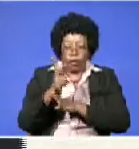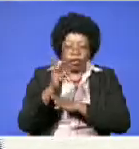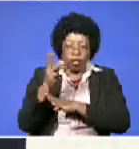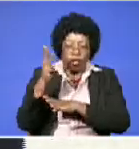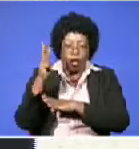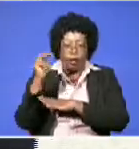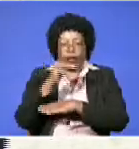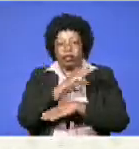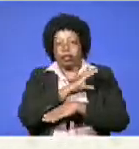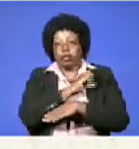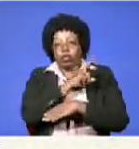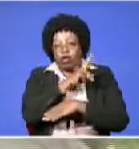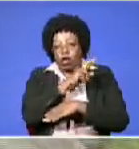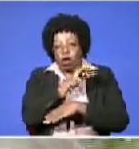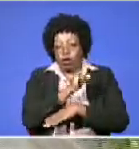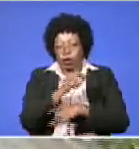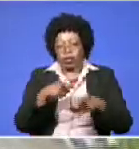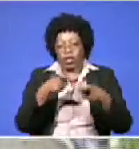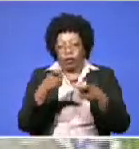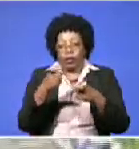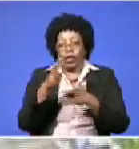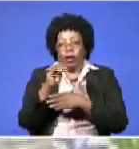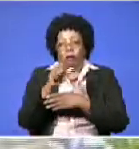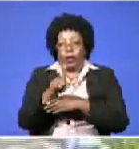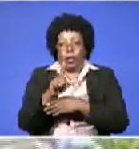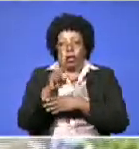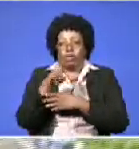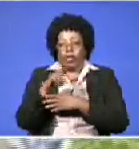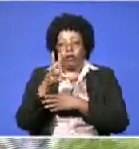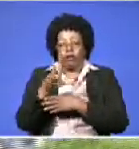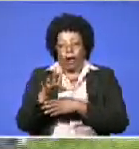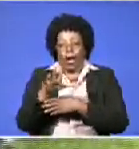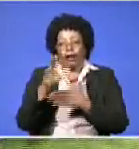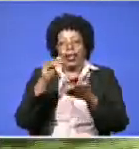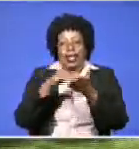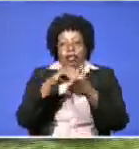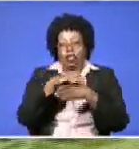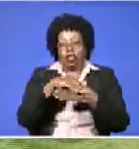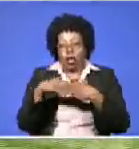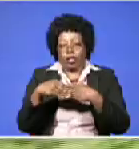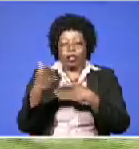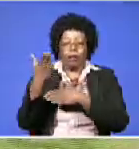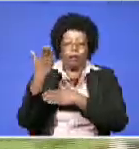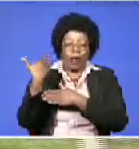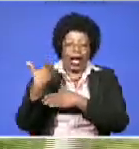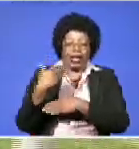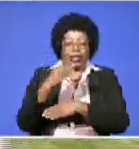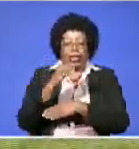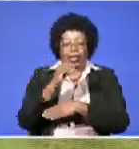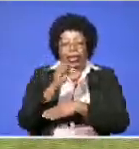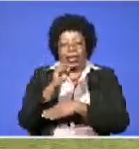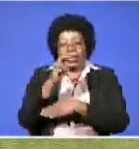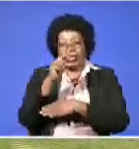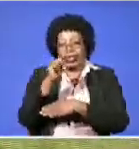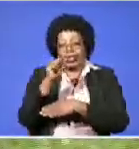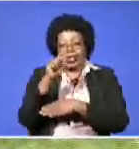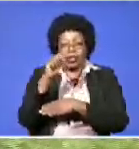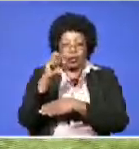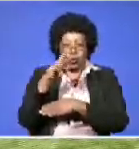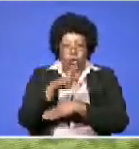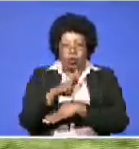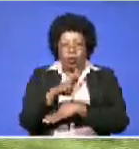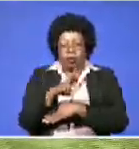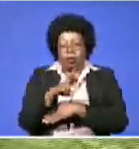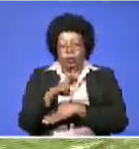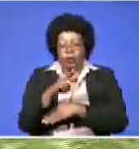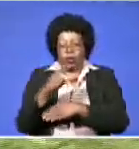Curry was granted bail in the sum of $25,000, much like former Senator Elma Campbell and her son Chay Chase,